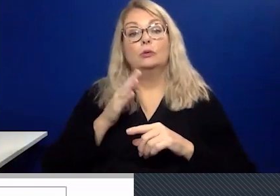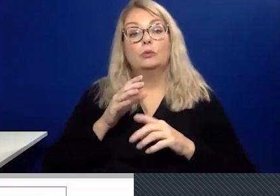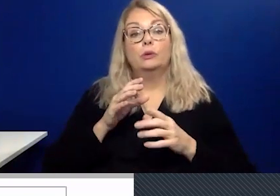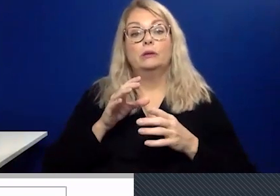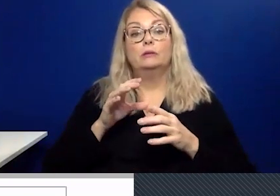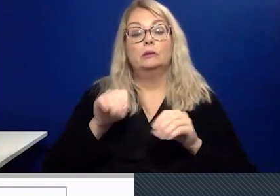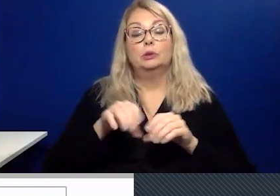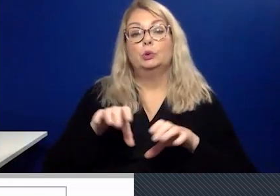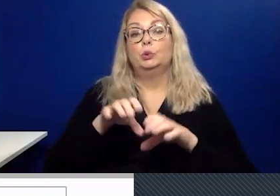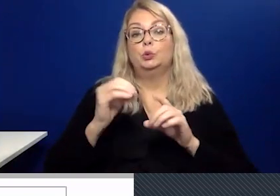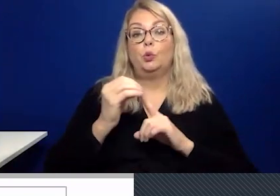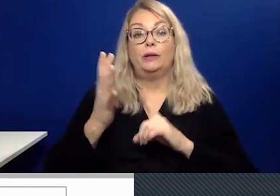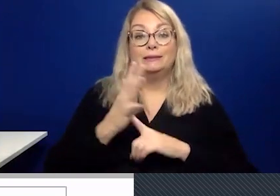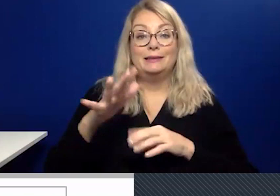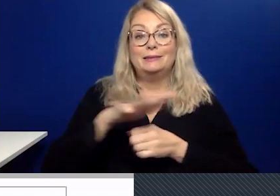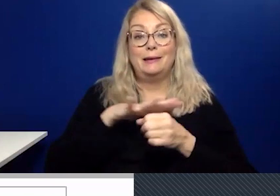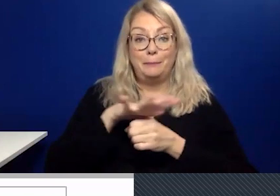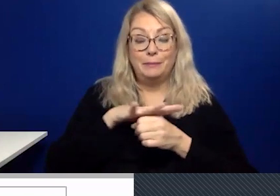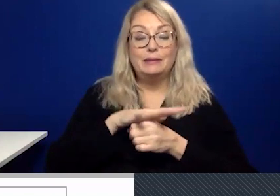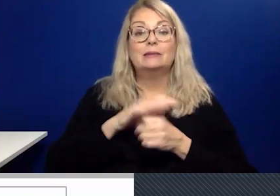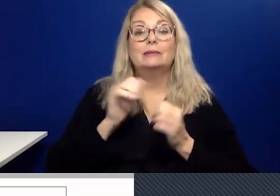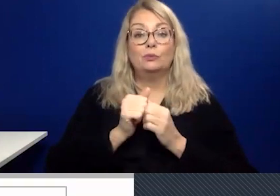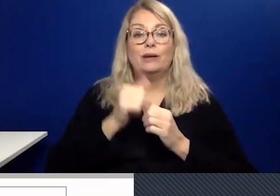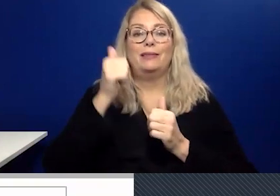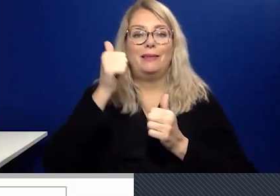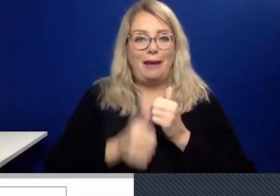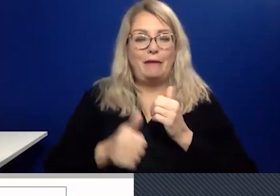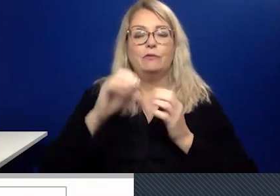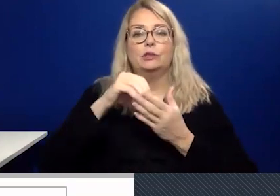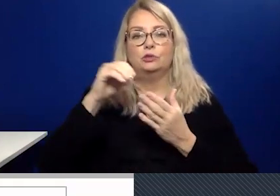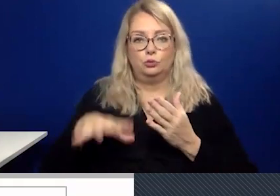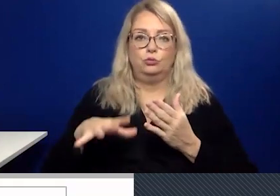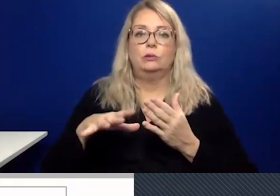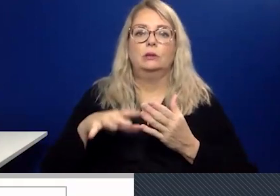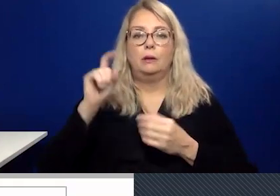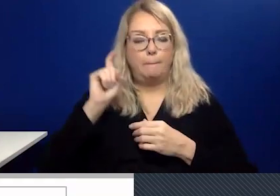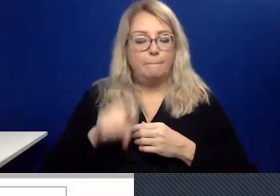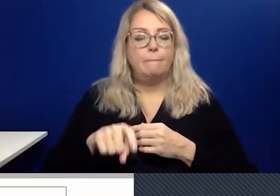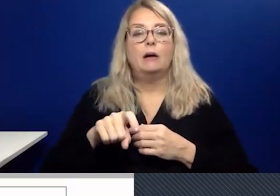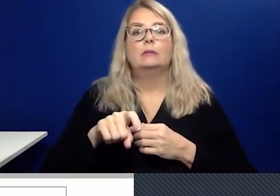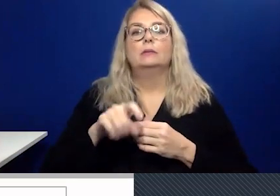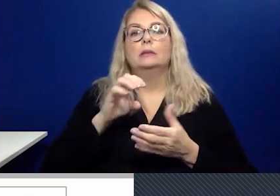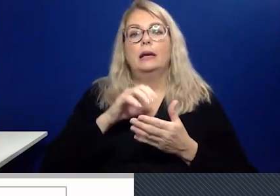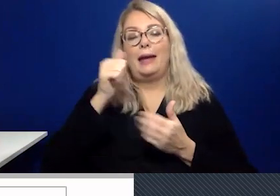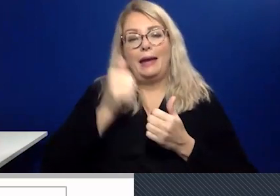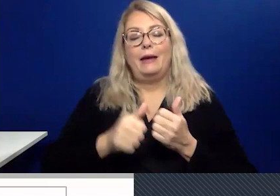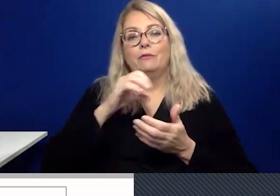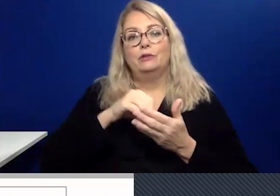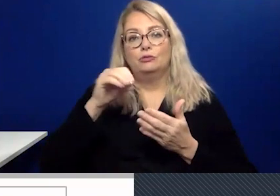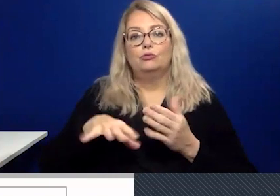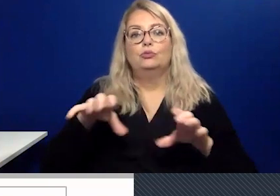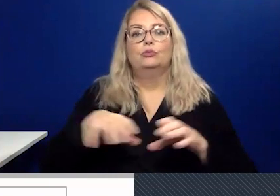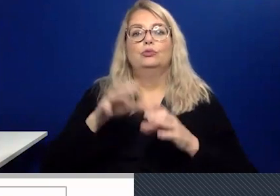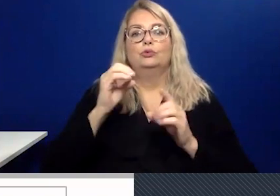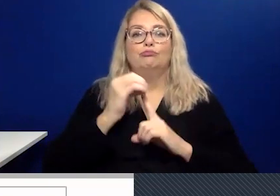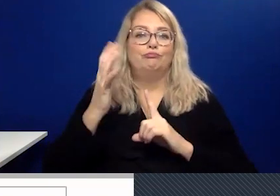with them. So that's a process that every single student who applies through the college has to complete. They have to do an orientation. So we